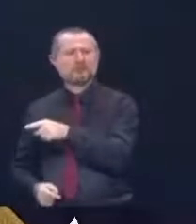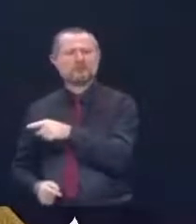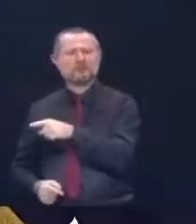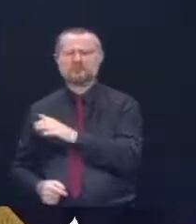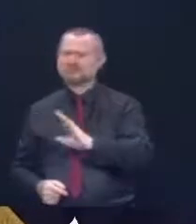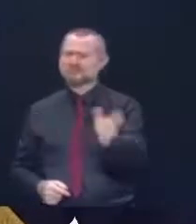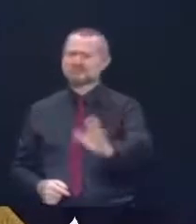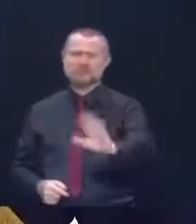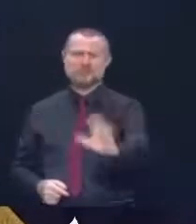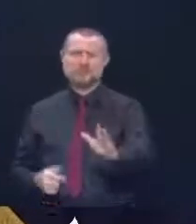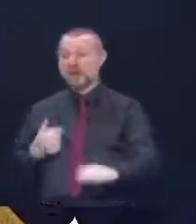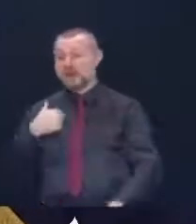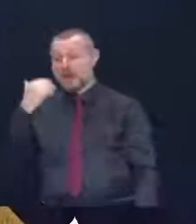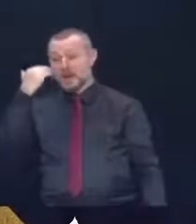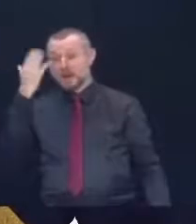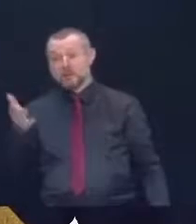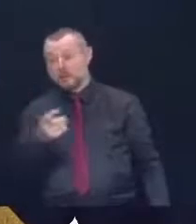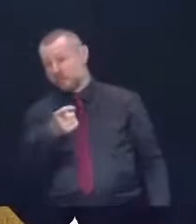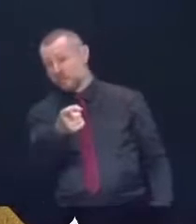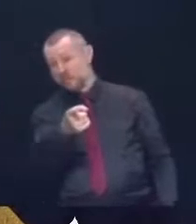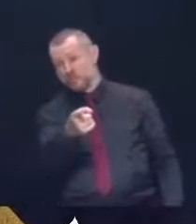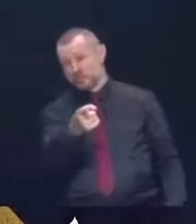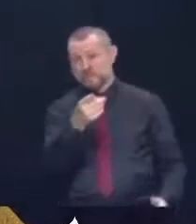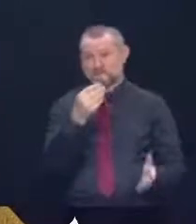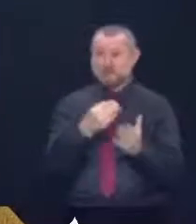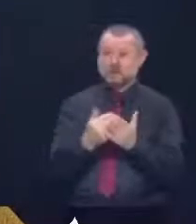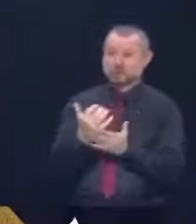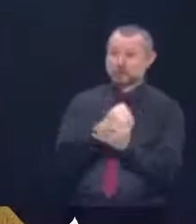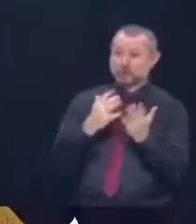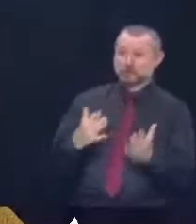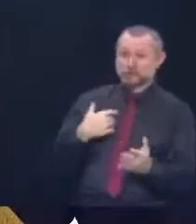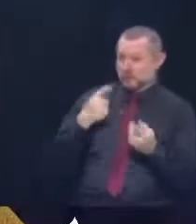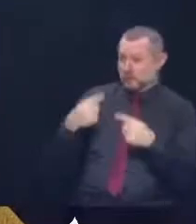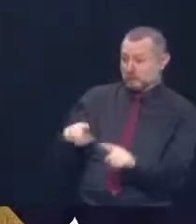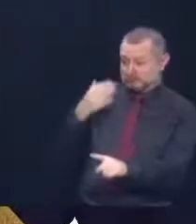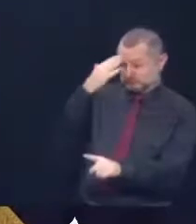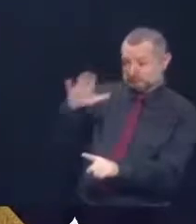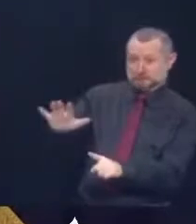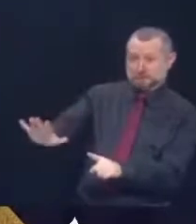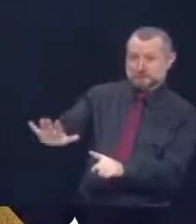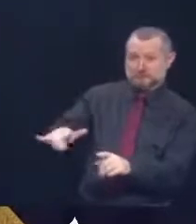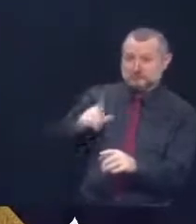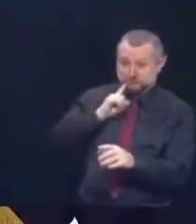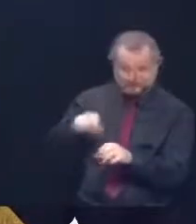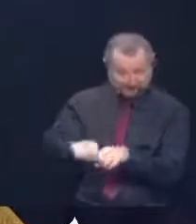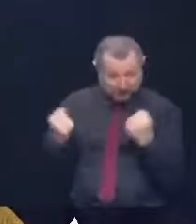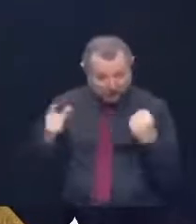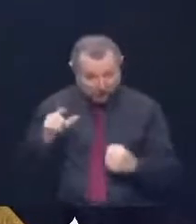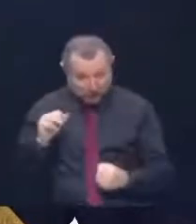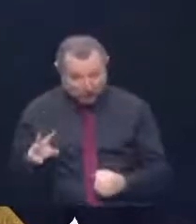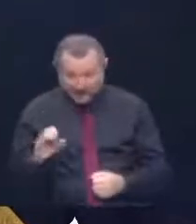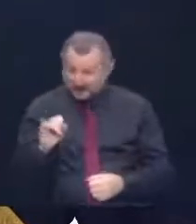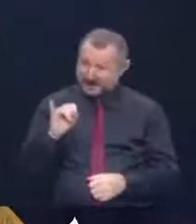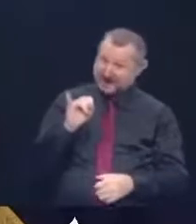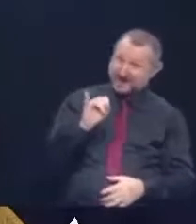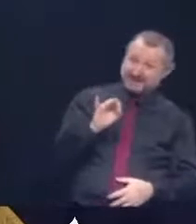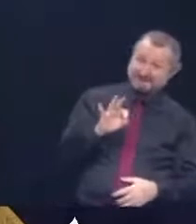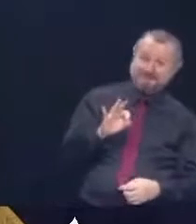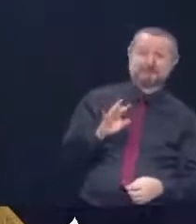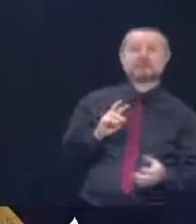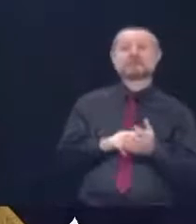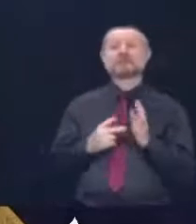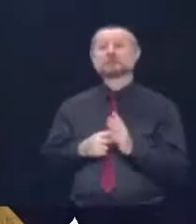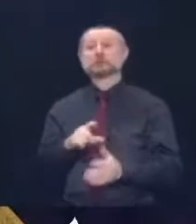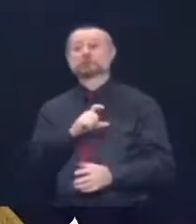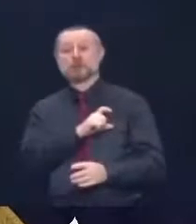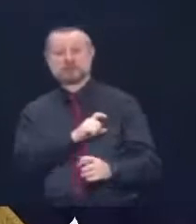don't know what anybody did or didn't do, but if it violated the law, one of the sheriffs should go